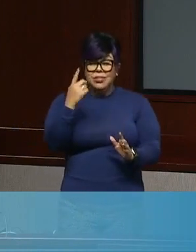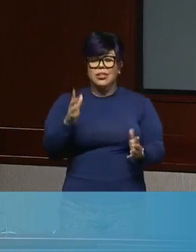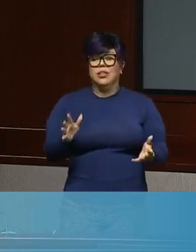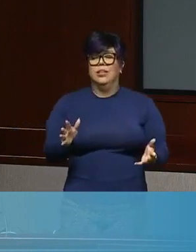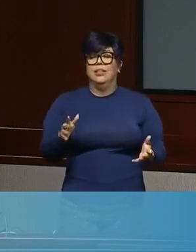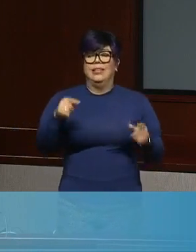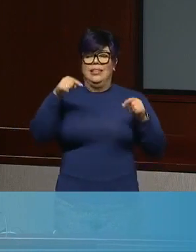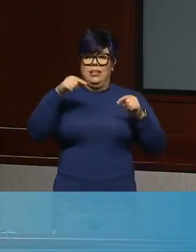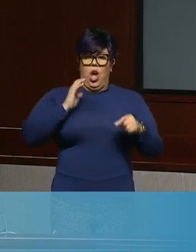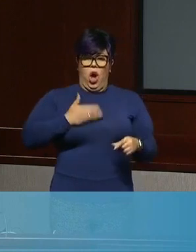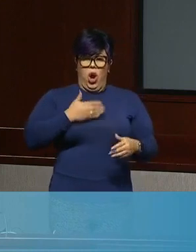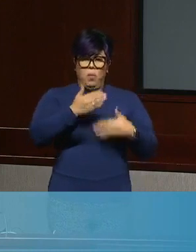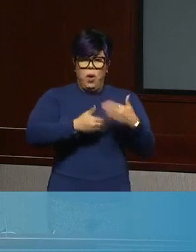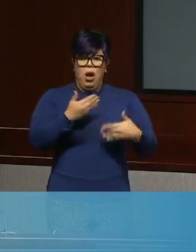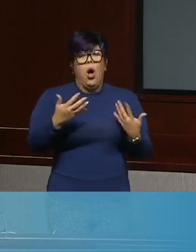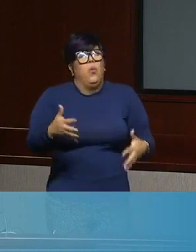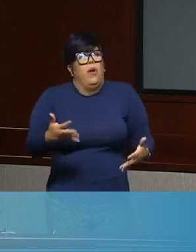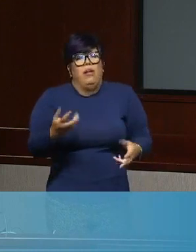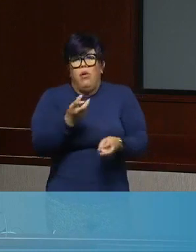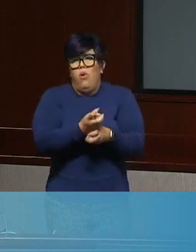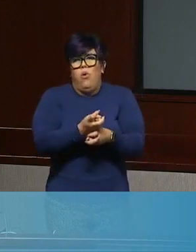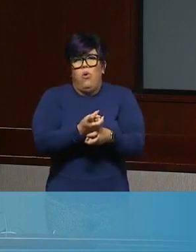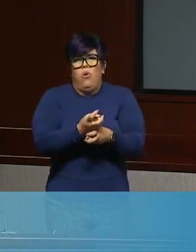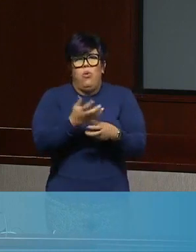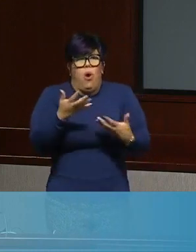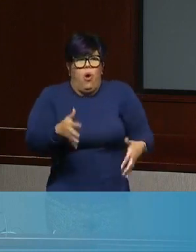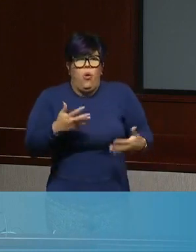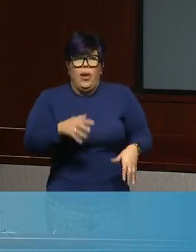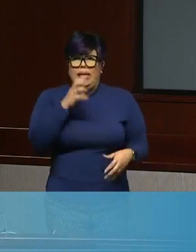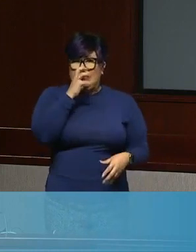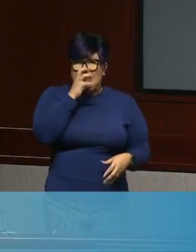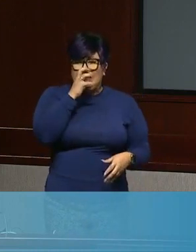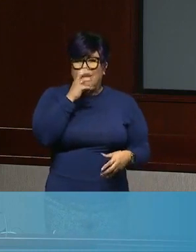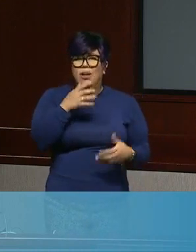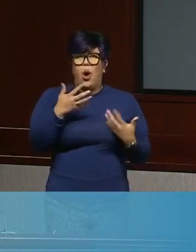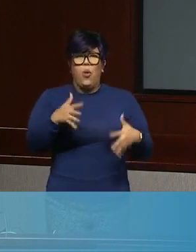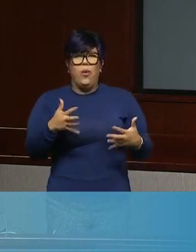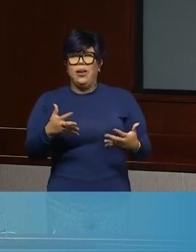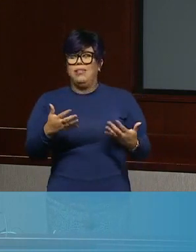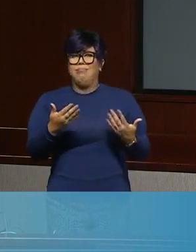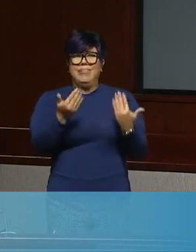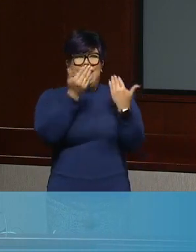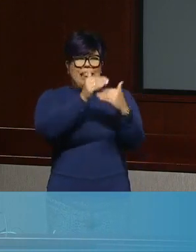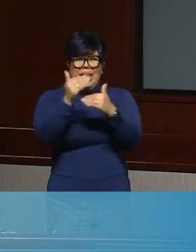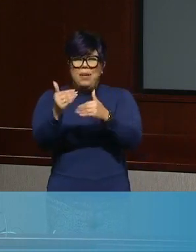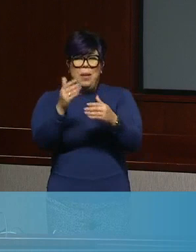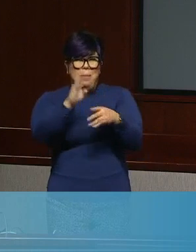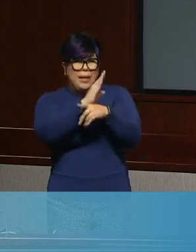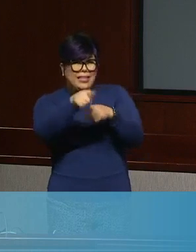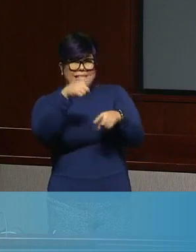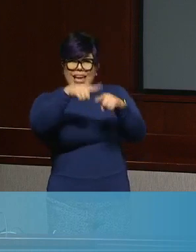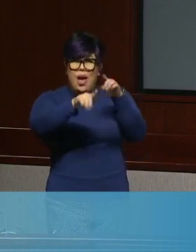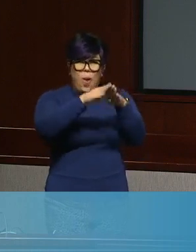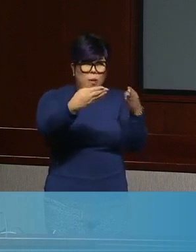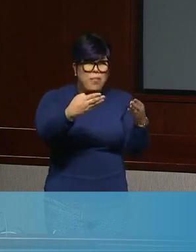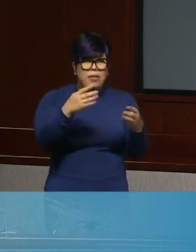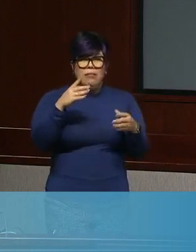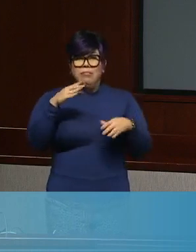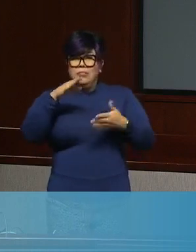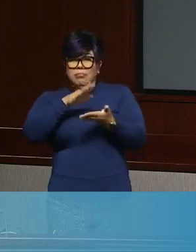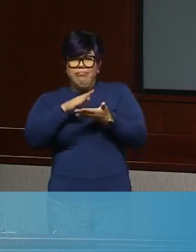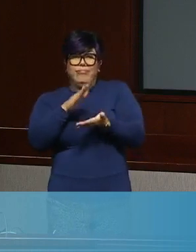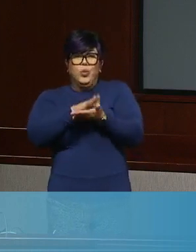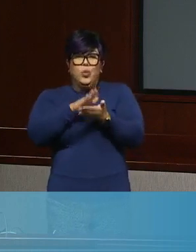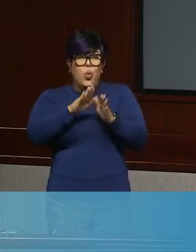already very slow process for additional limited reopening of businesses and getting our kids back in school